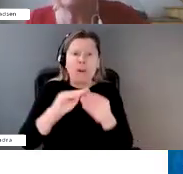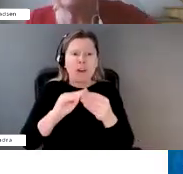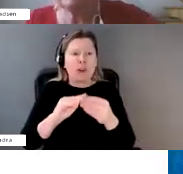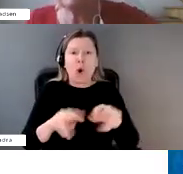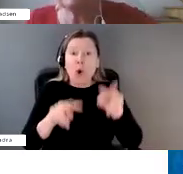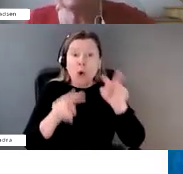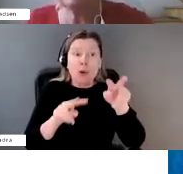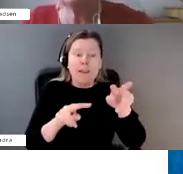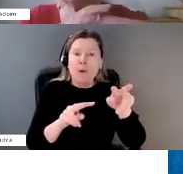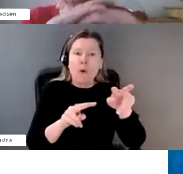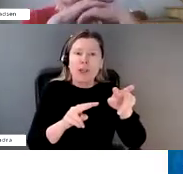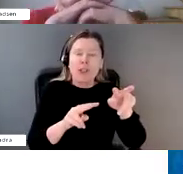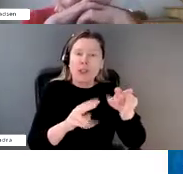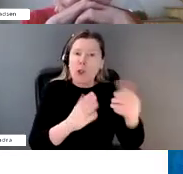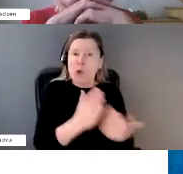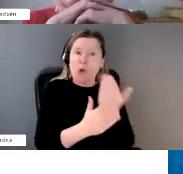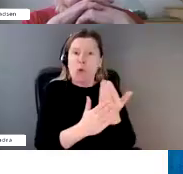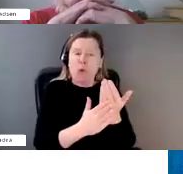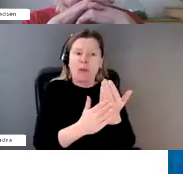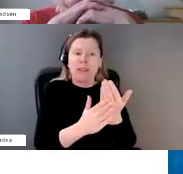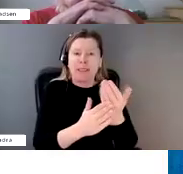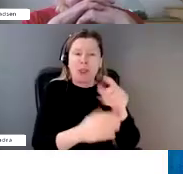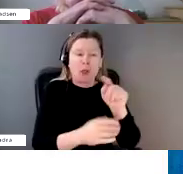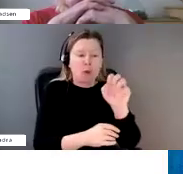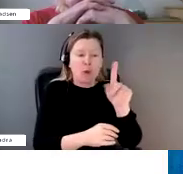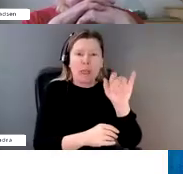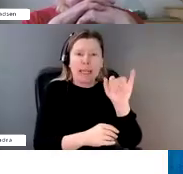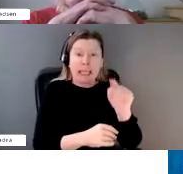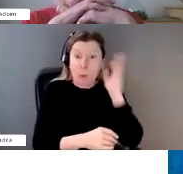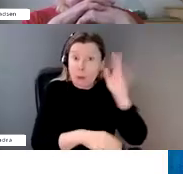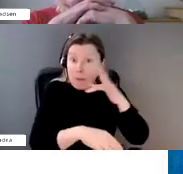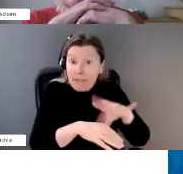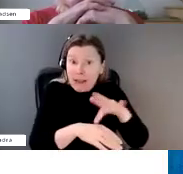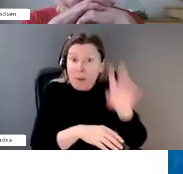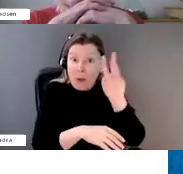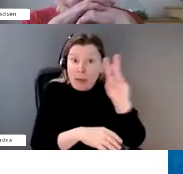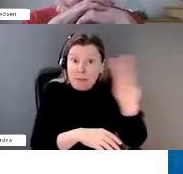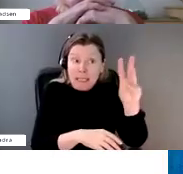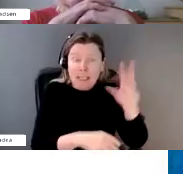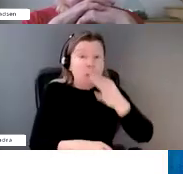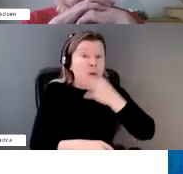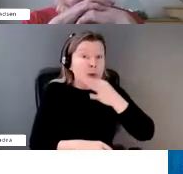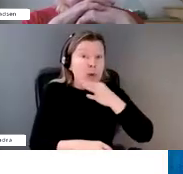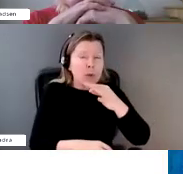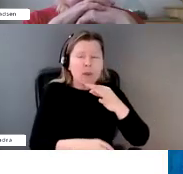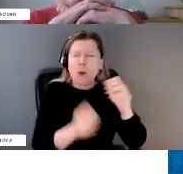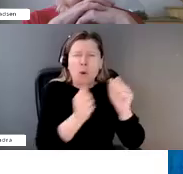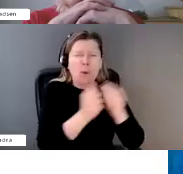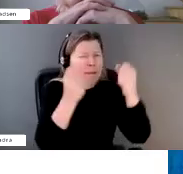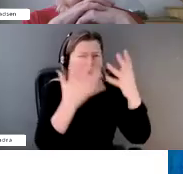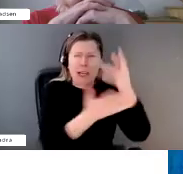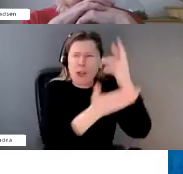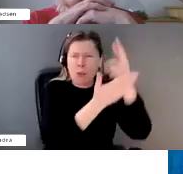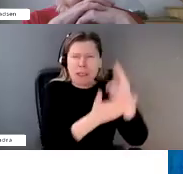revised version of the toolkit that will be distributed on our website and other resource anywhere that we